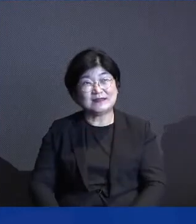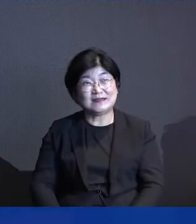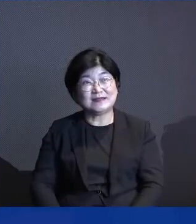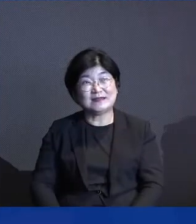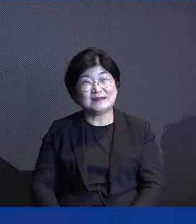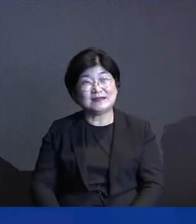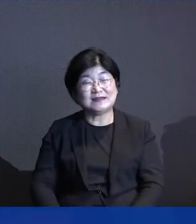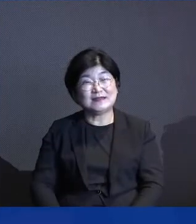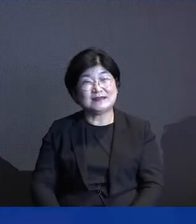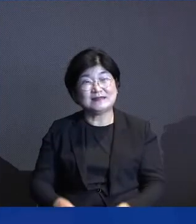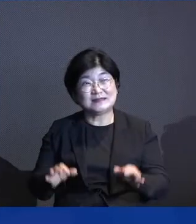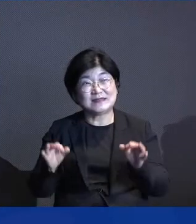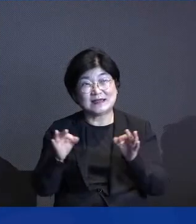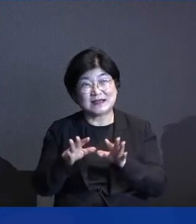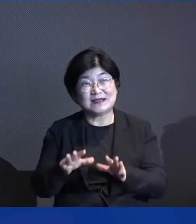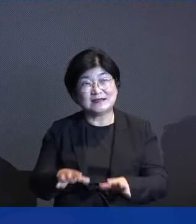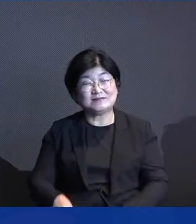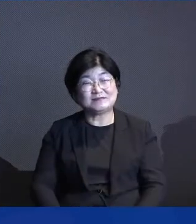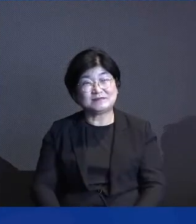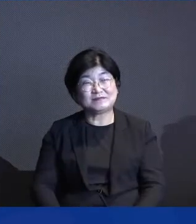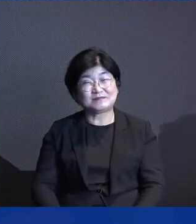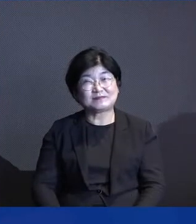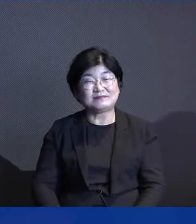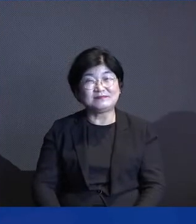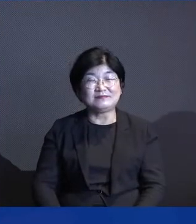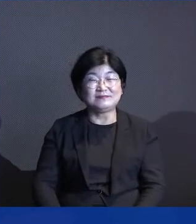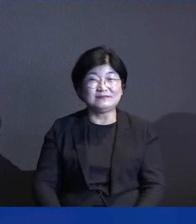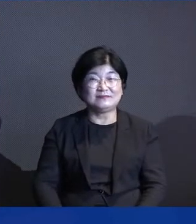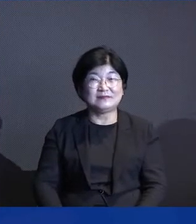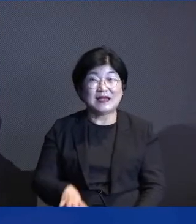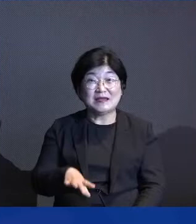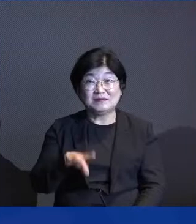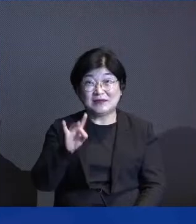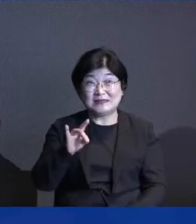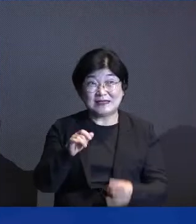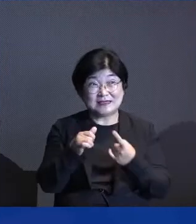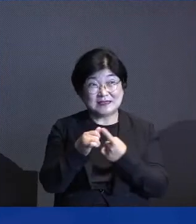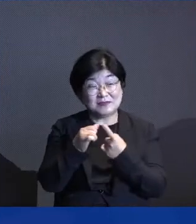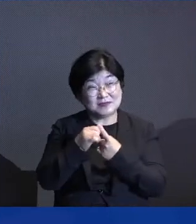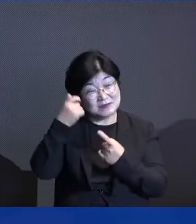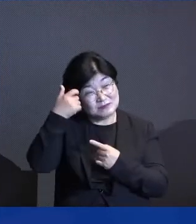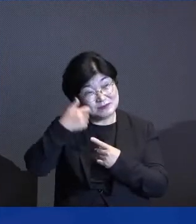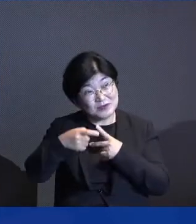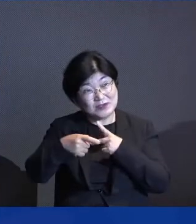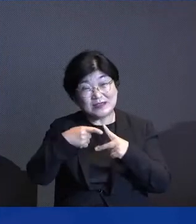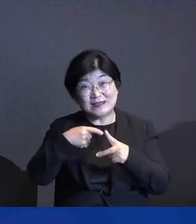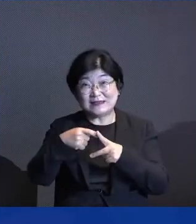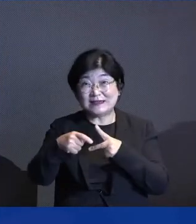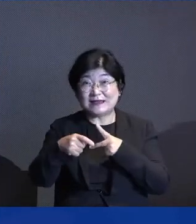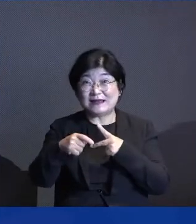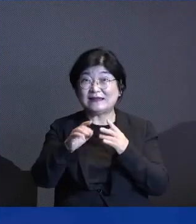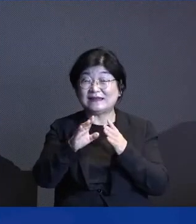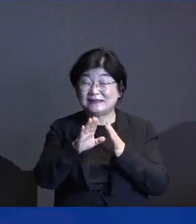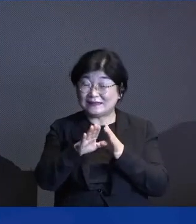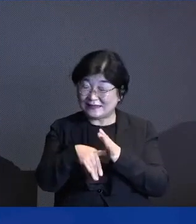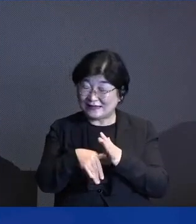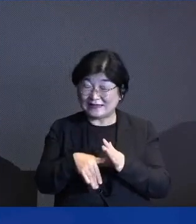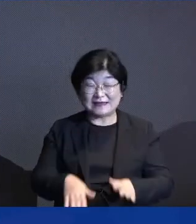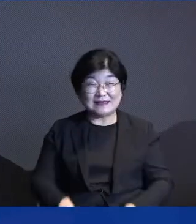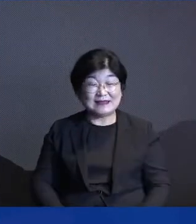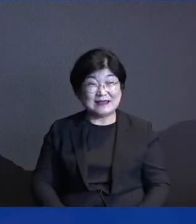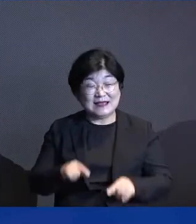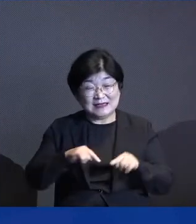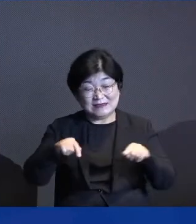me. Okay, so first question was about effectiveness of policies,